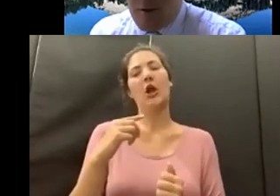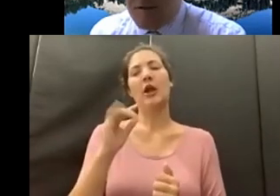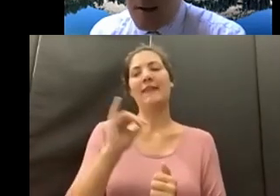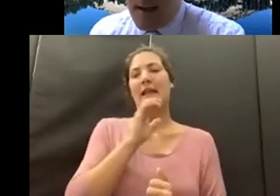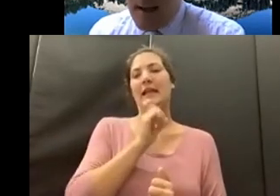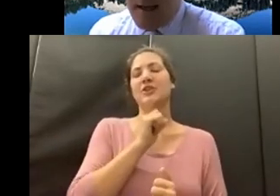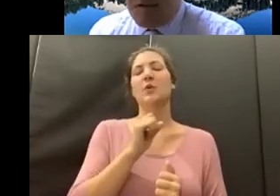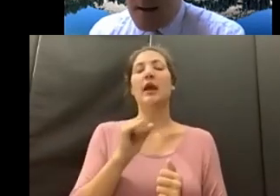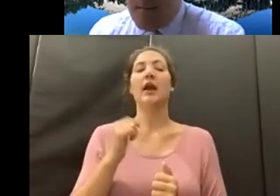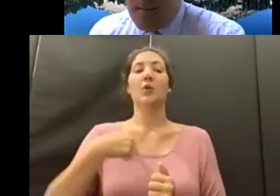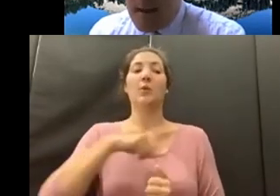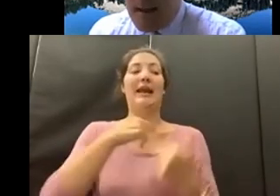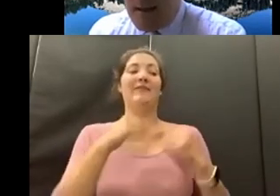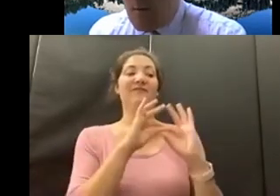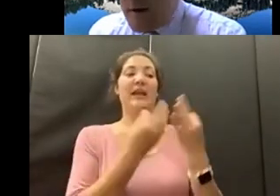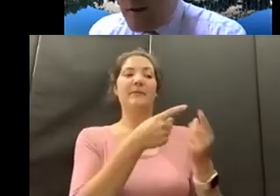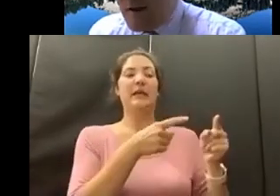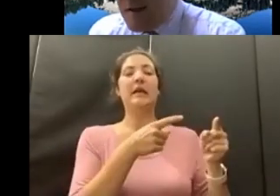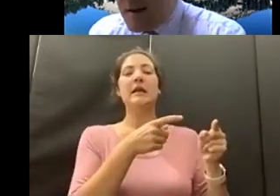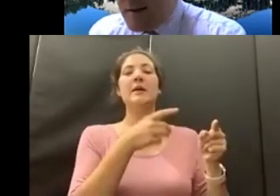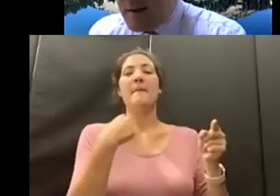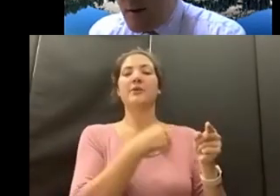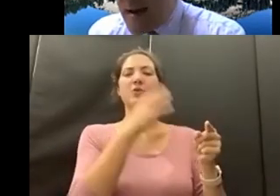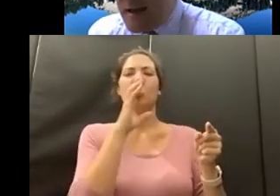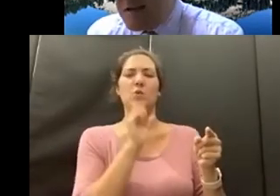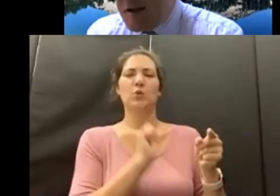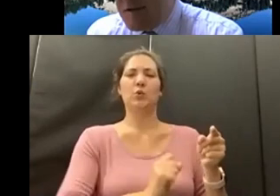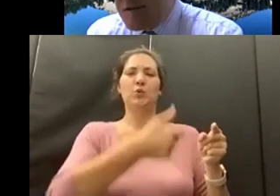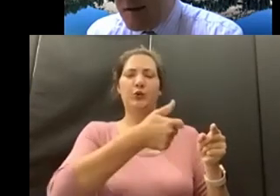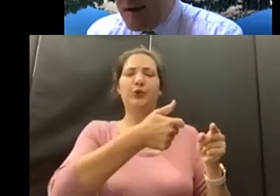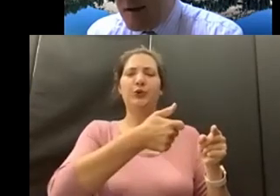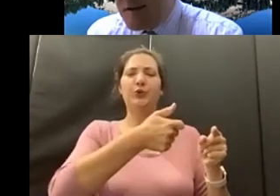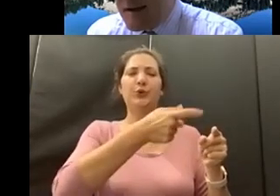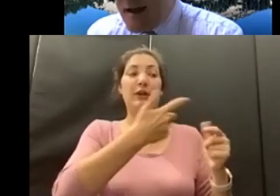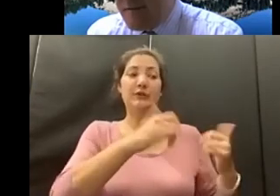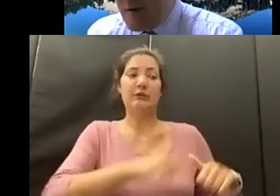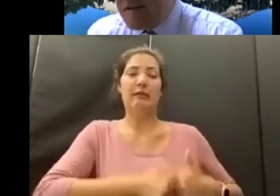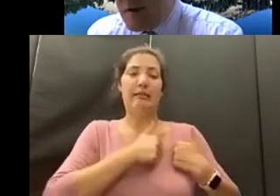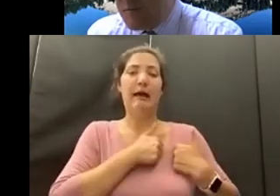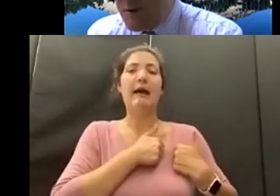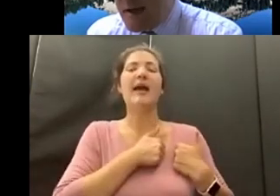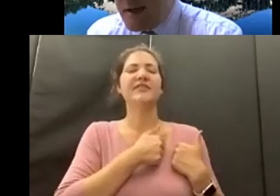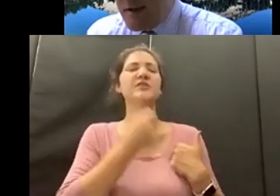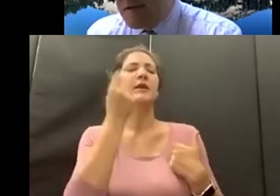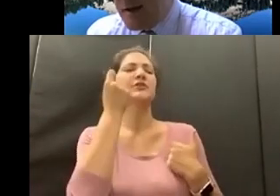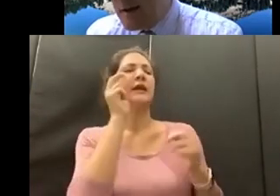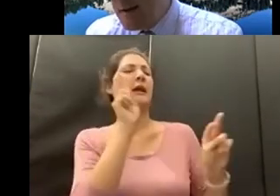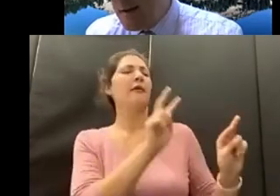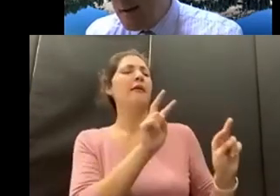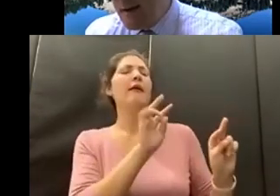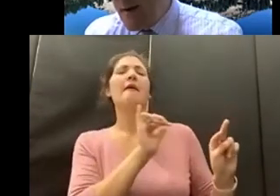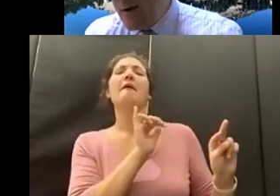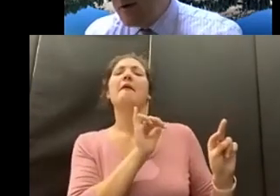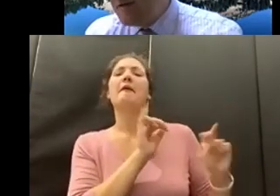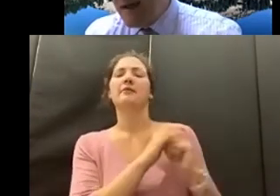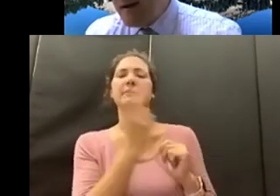friends and neighbors. And it's, you know, one of the things there, you know, IHSS is kind of interesting because when you get into things like,